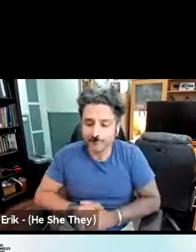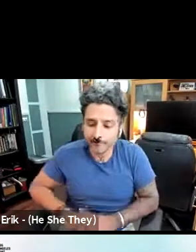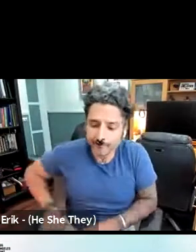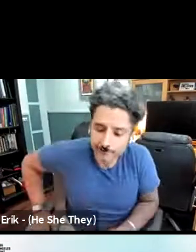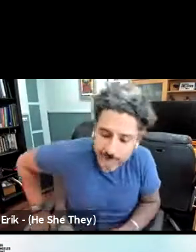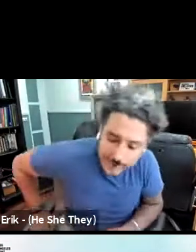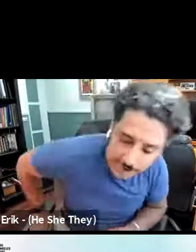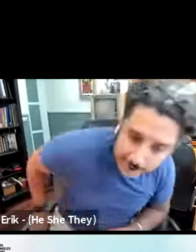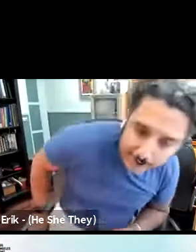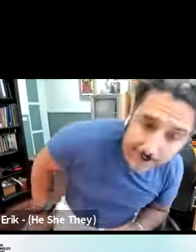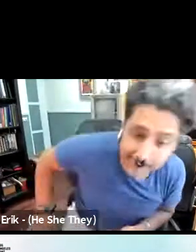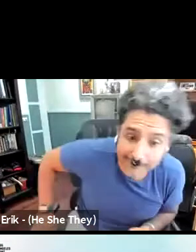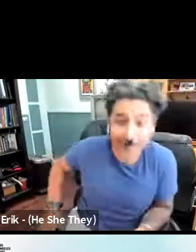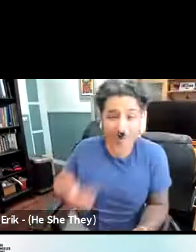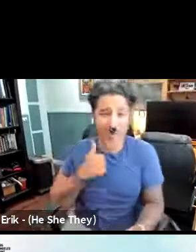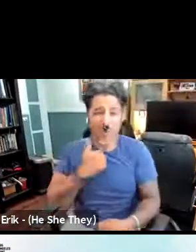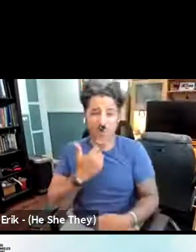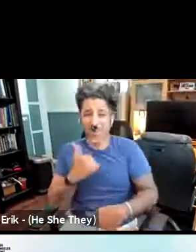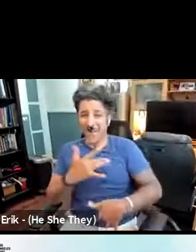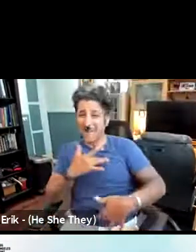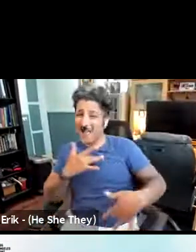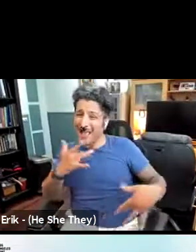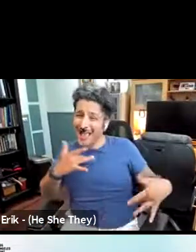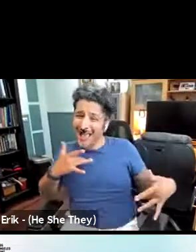You got me hot and passionate